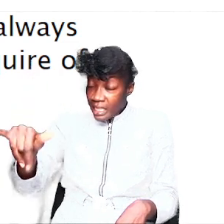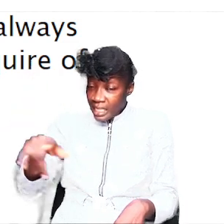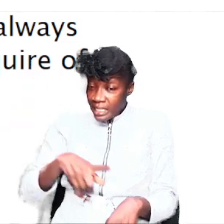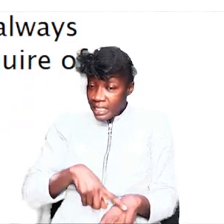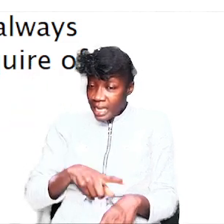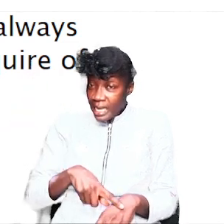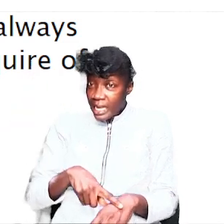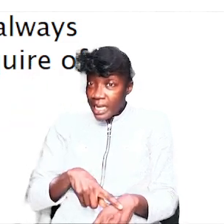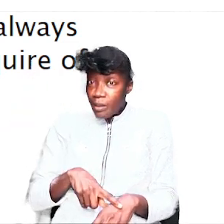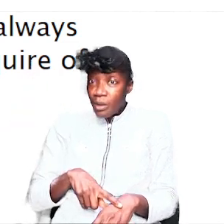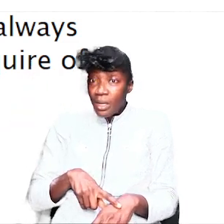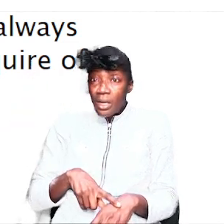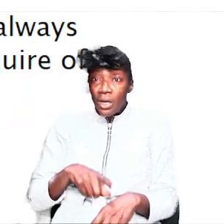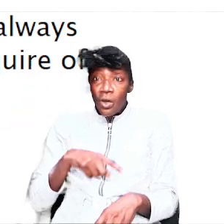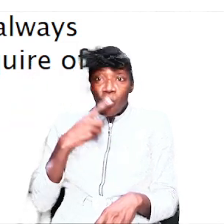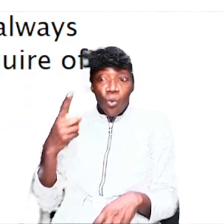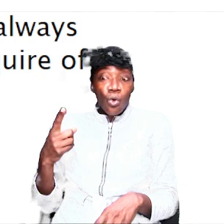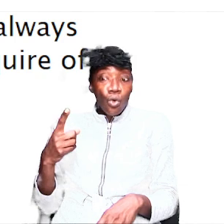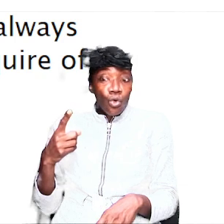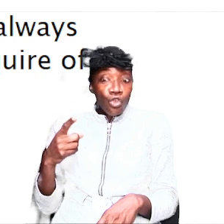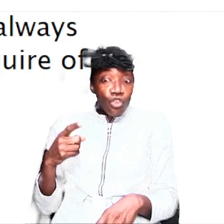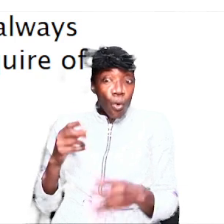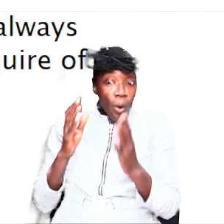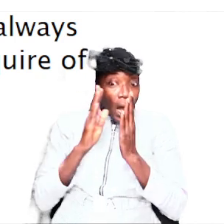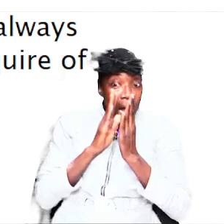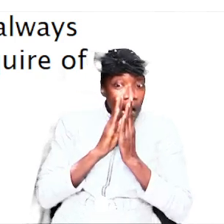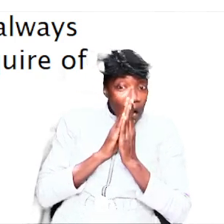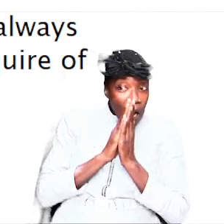was to inquire of the Lord.